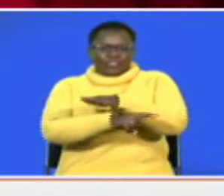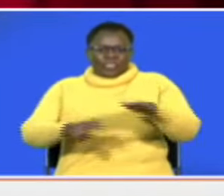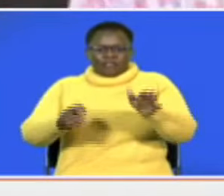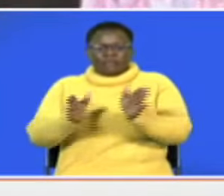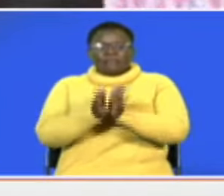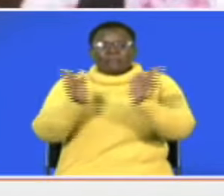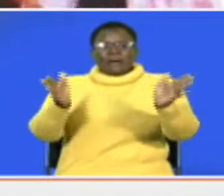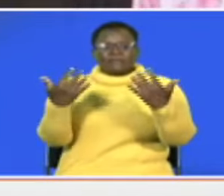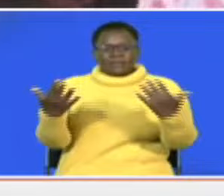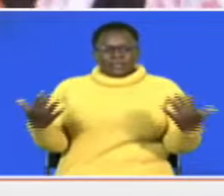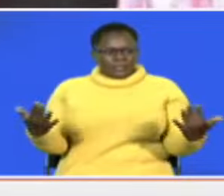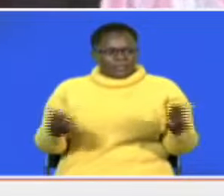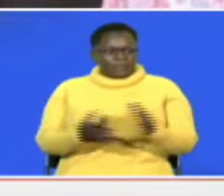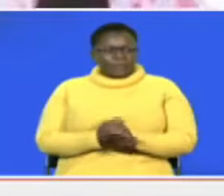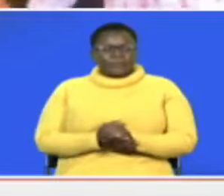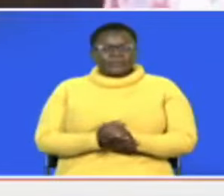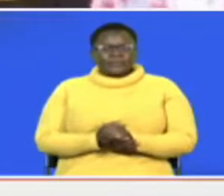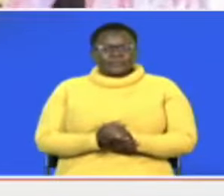umma.